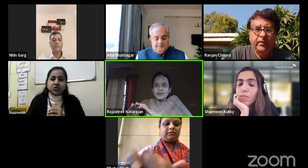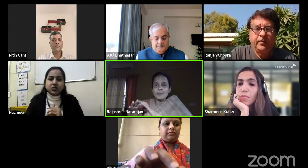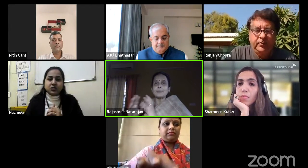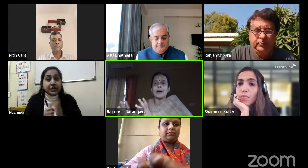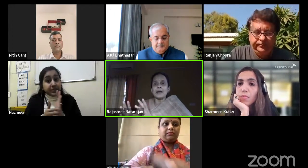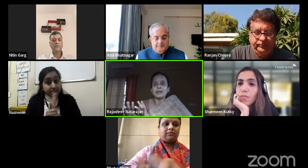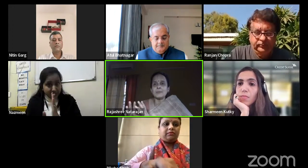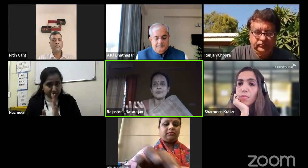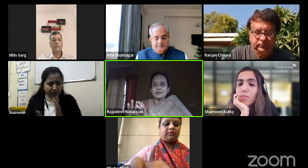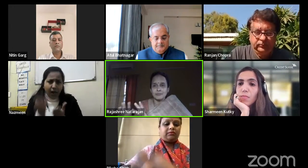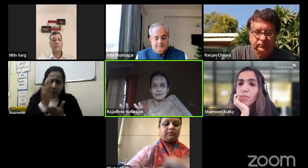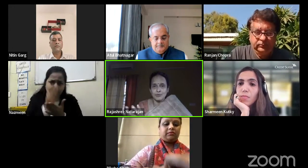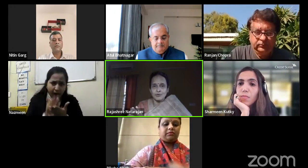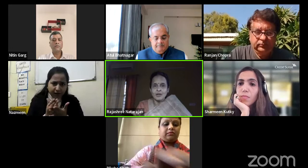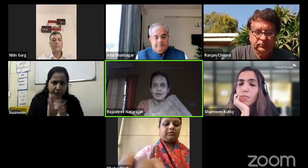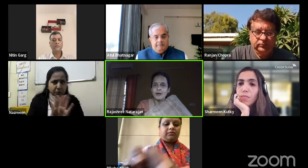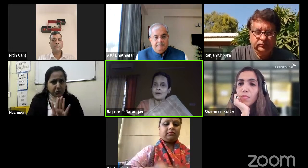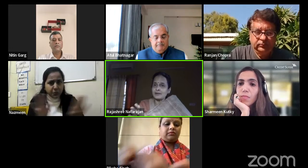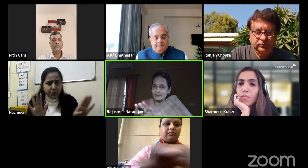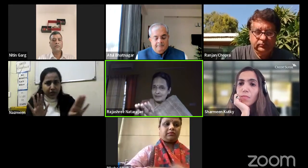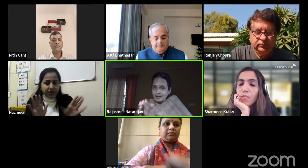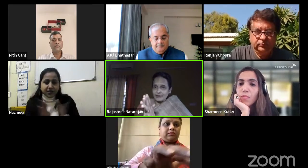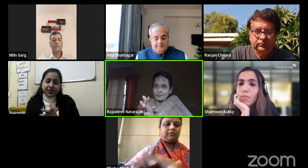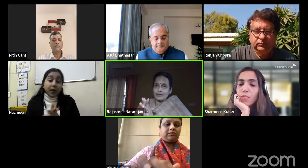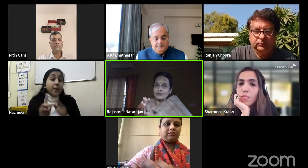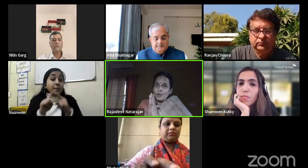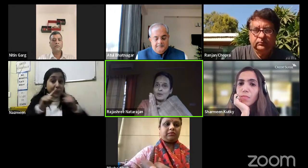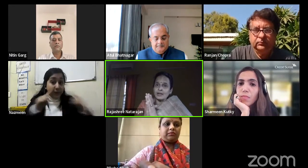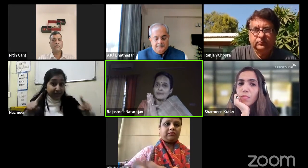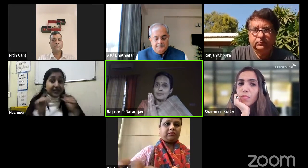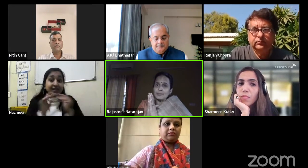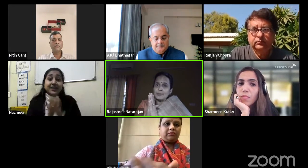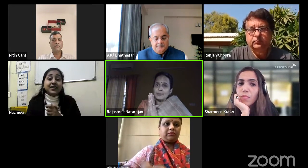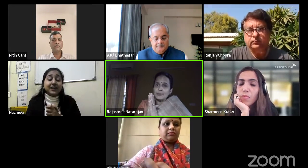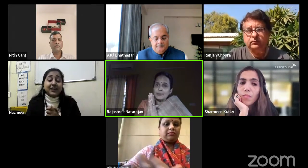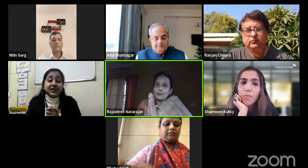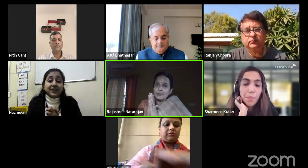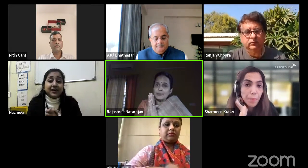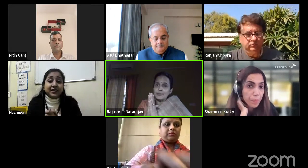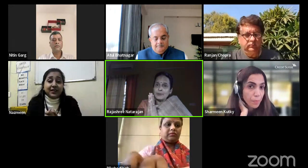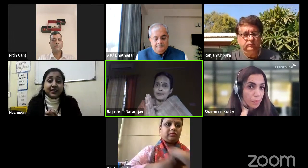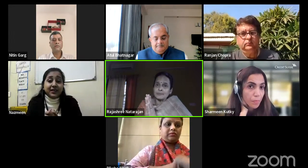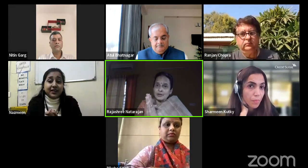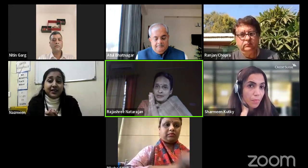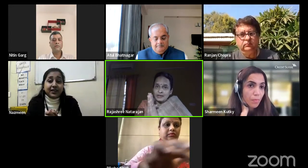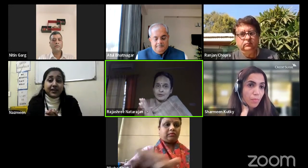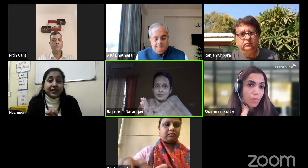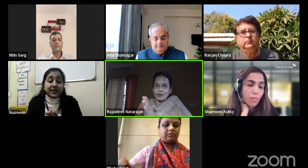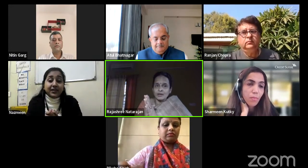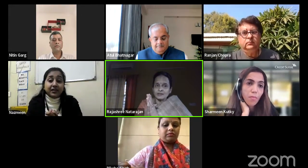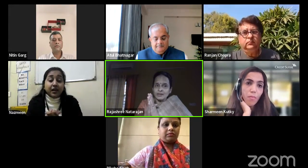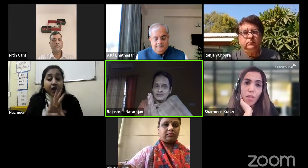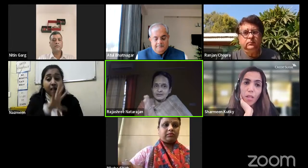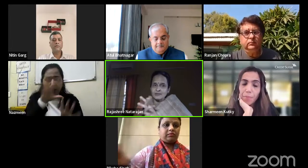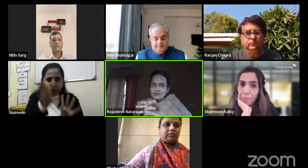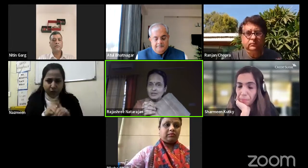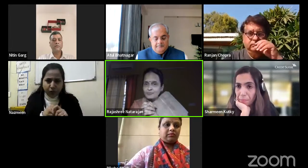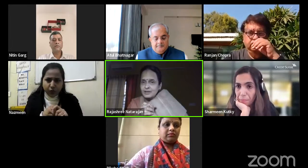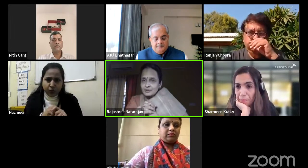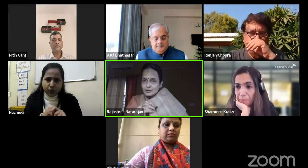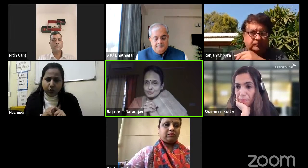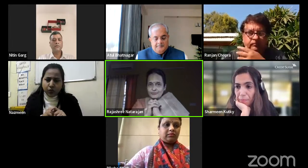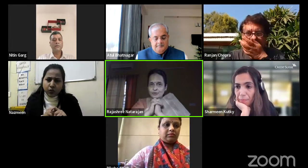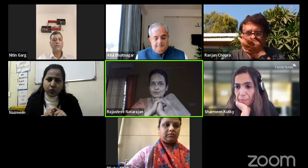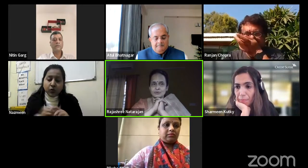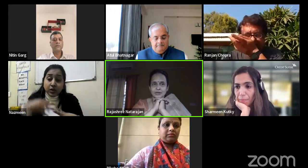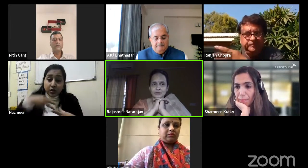but we are preparing them for some role. But like you mentioned, how can we prepare them for a tech role? Why can't the tech sector itself be